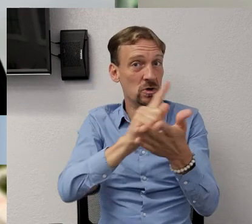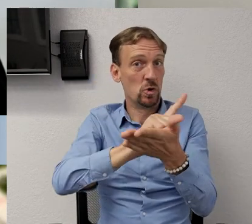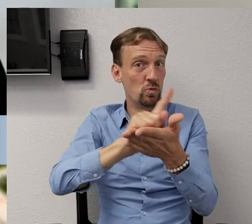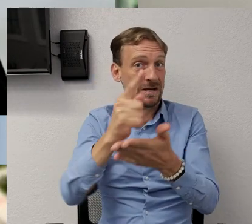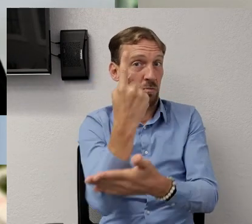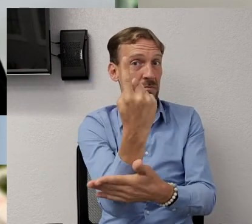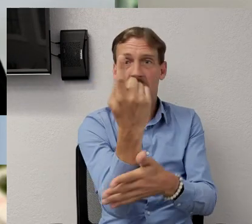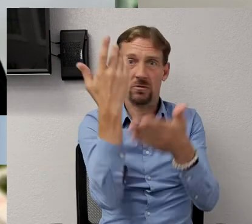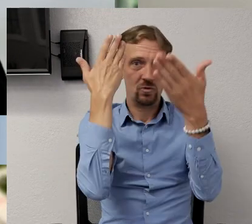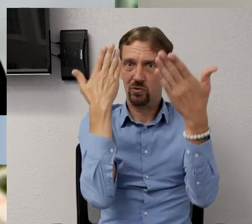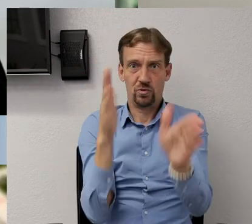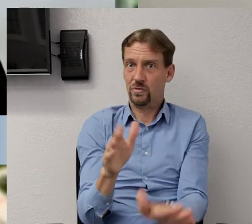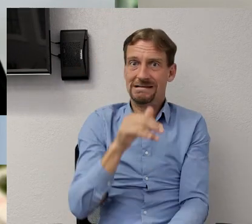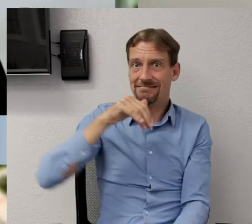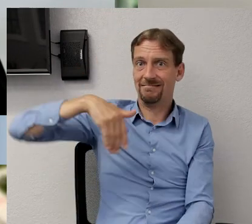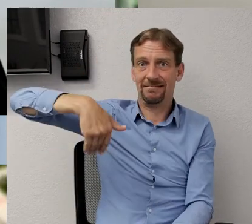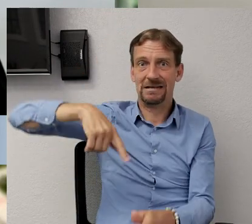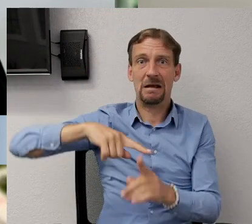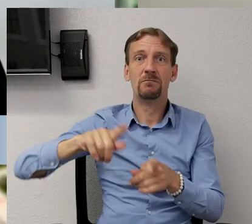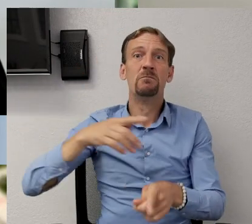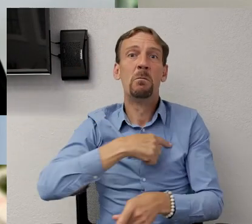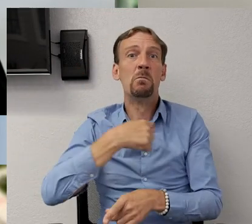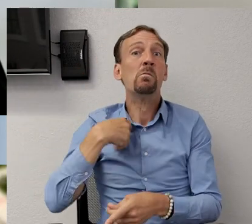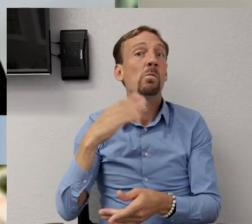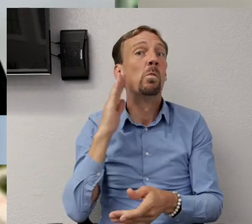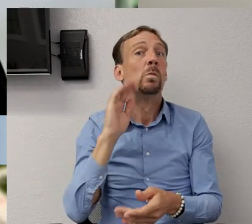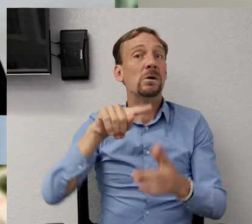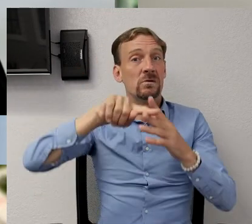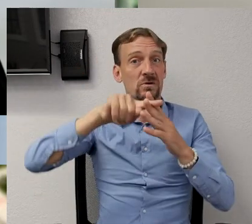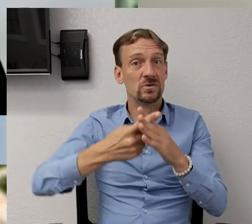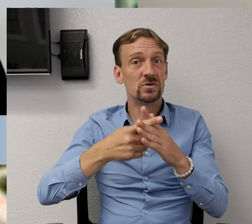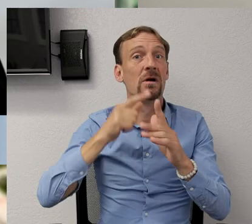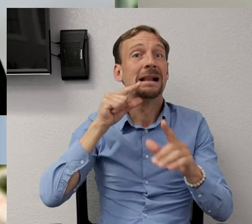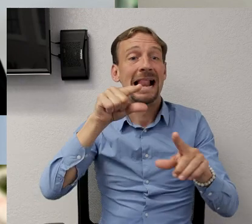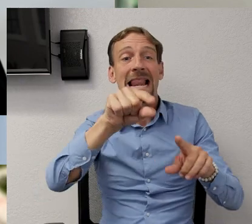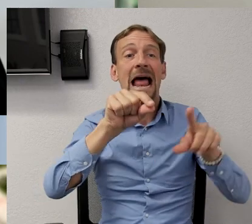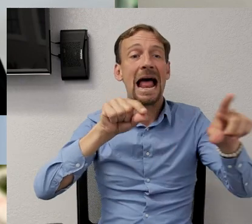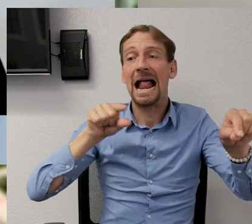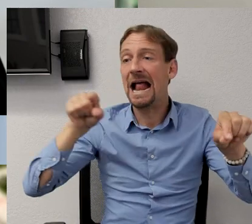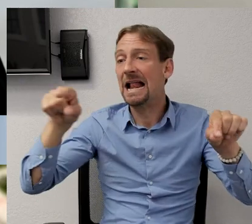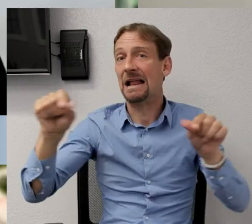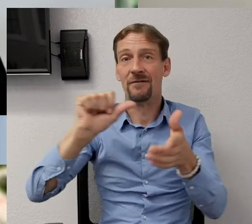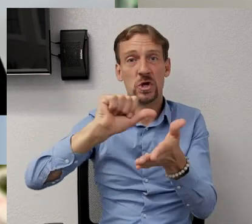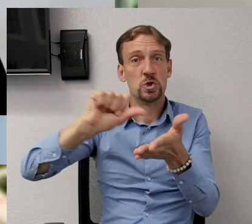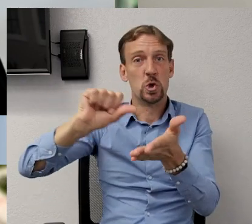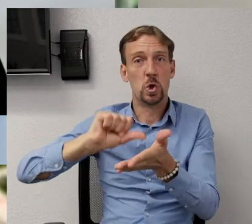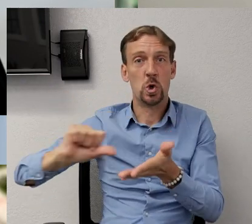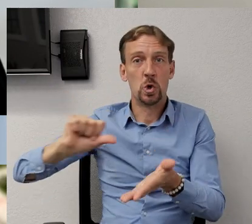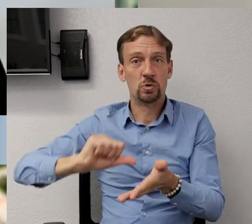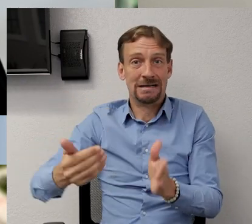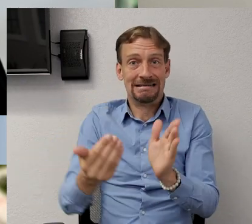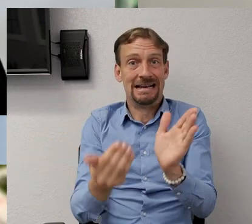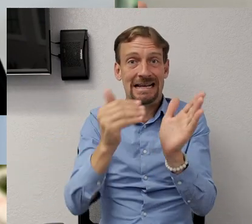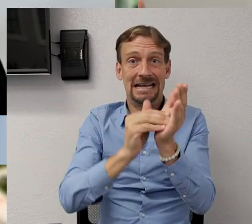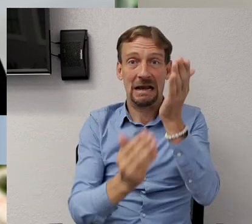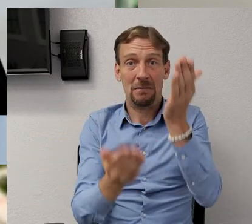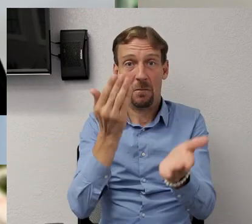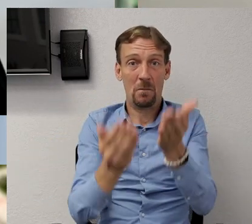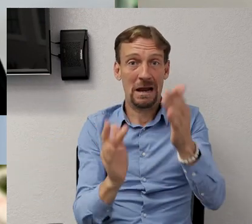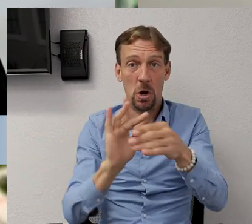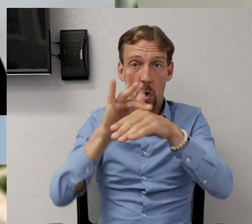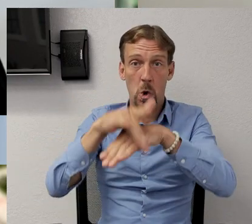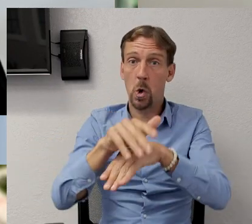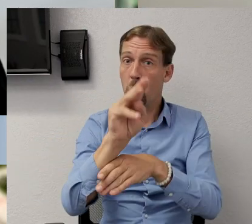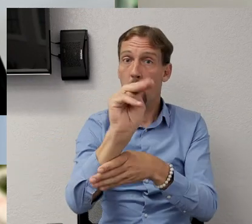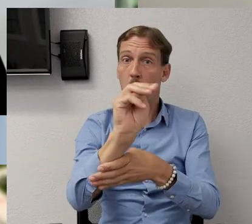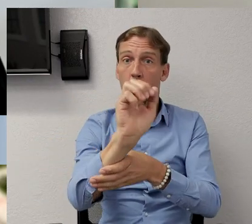but it would be at that point that we would start doing elective surgeries again. It could be as early as May